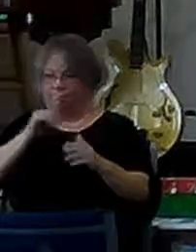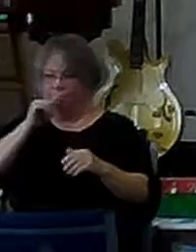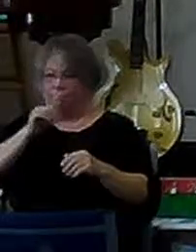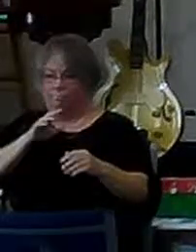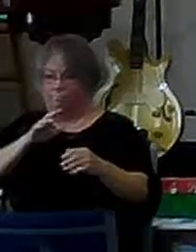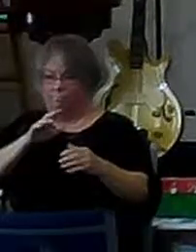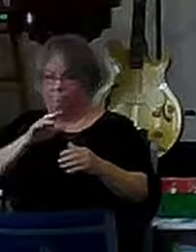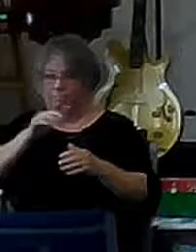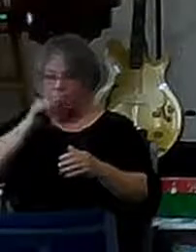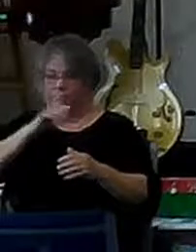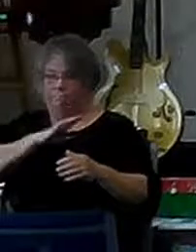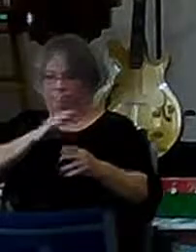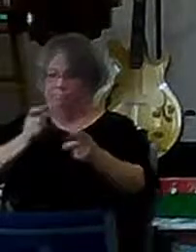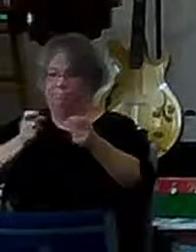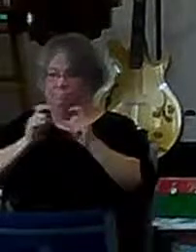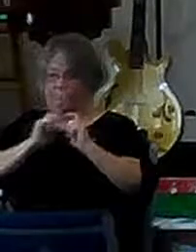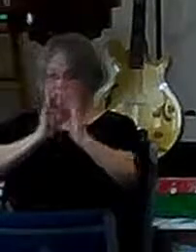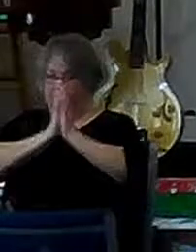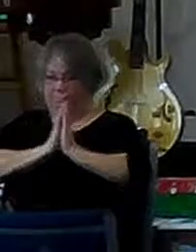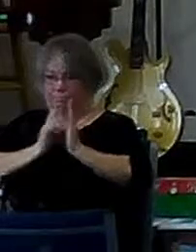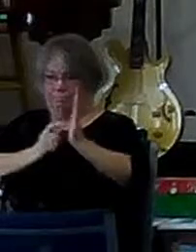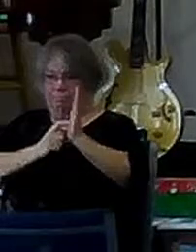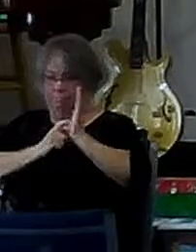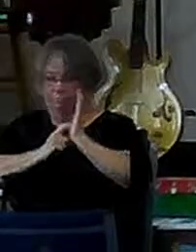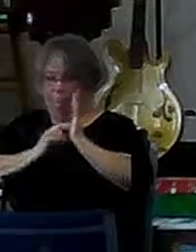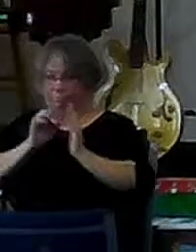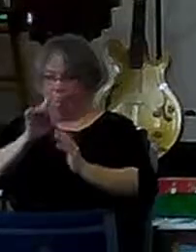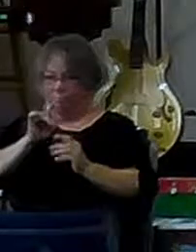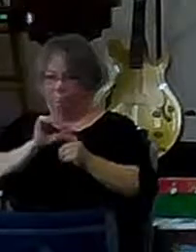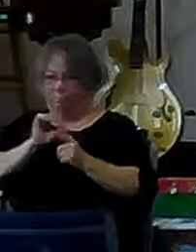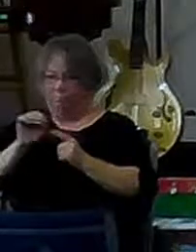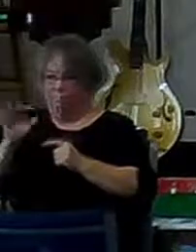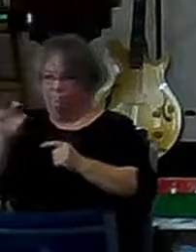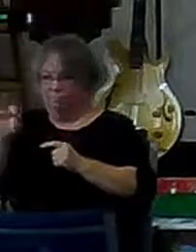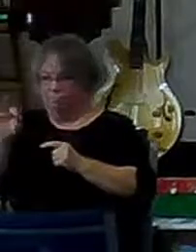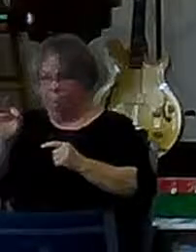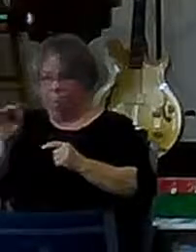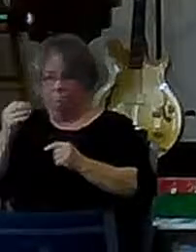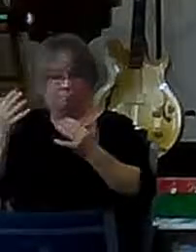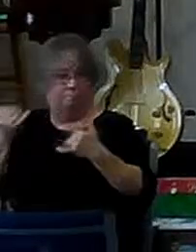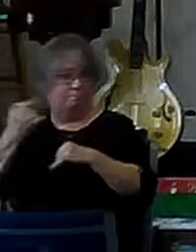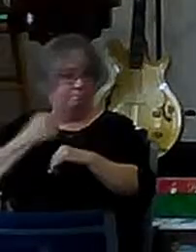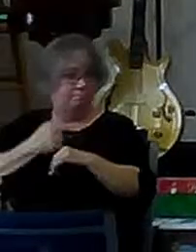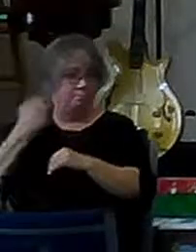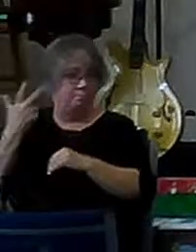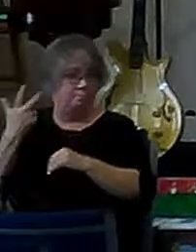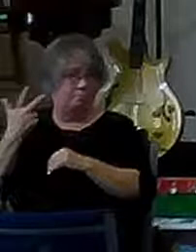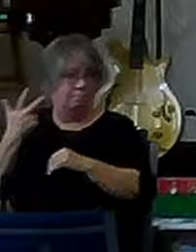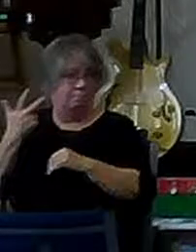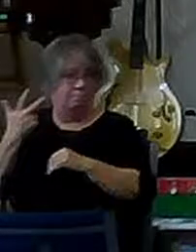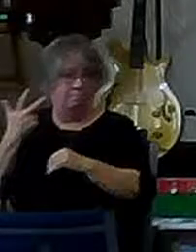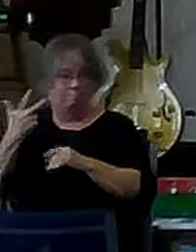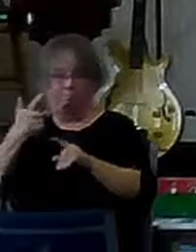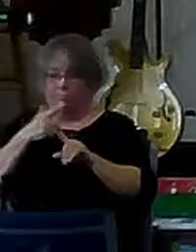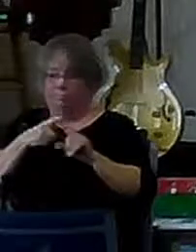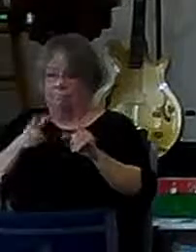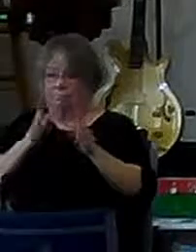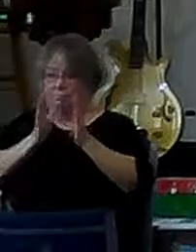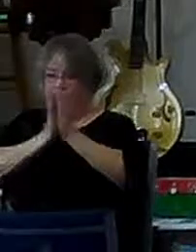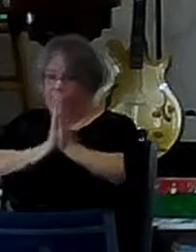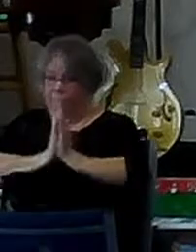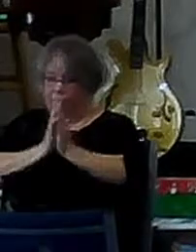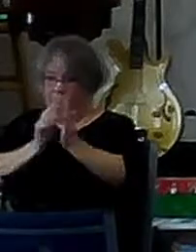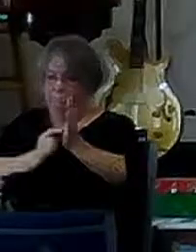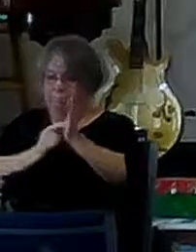requests. Last Sunday, there were 8 or 9 of them. Today, there's only 3. But when they give prayer